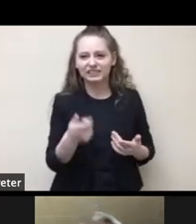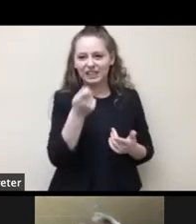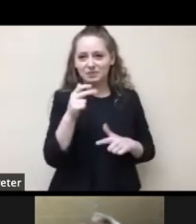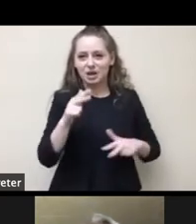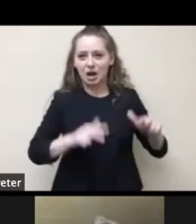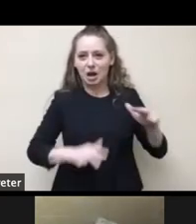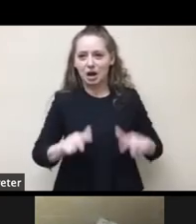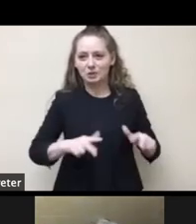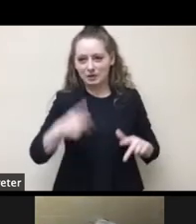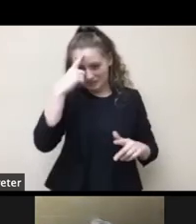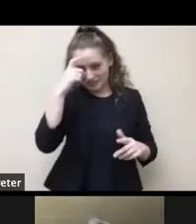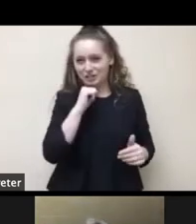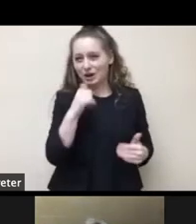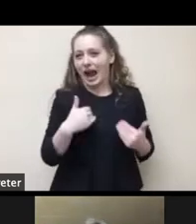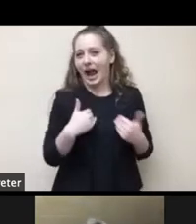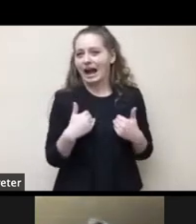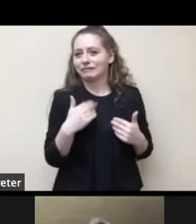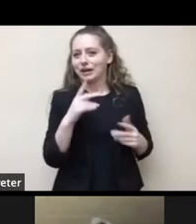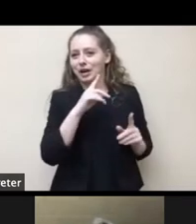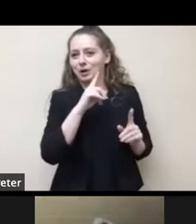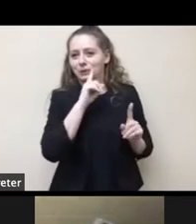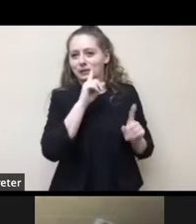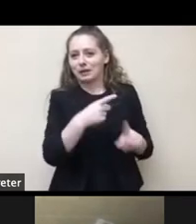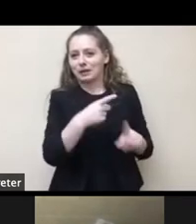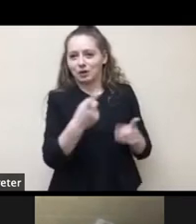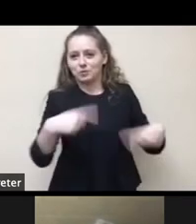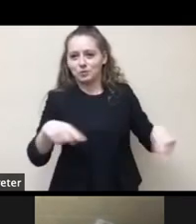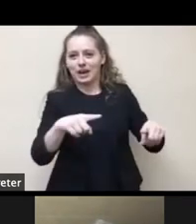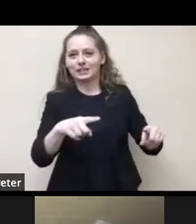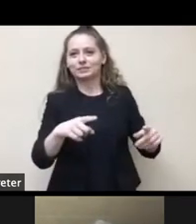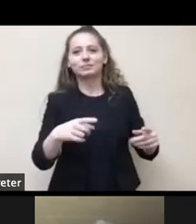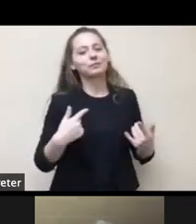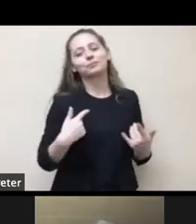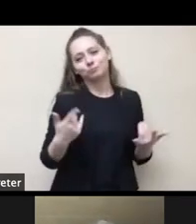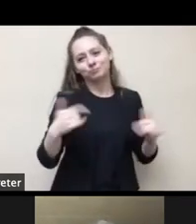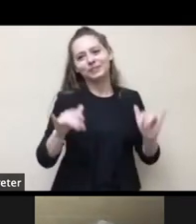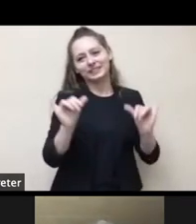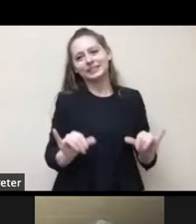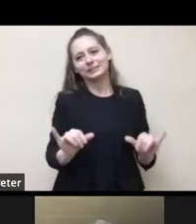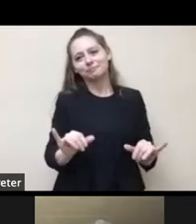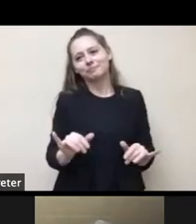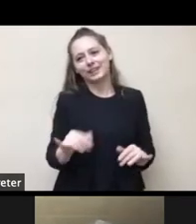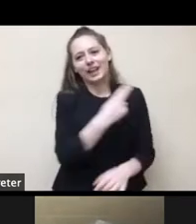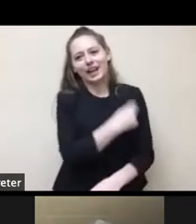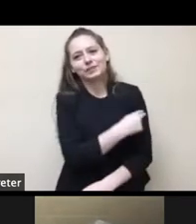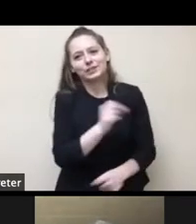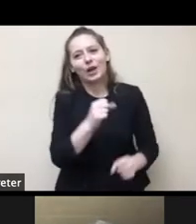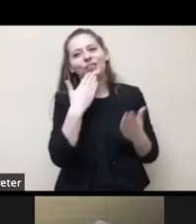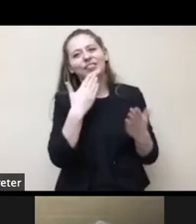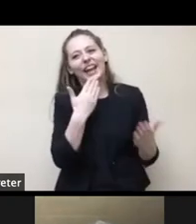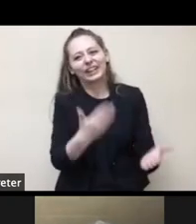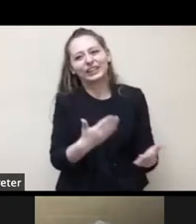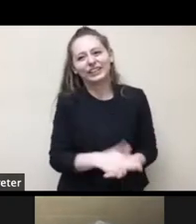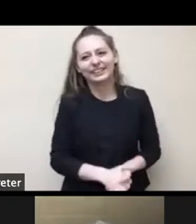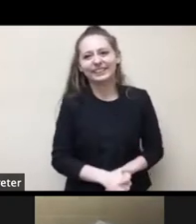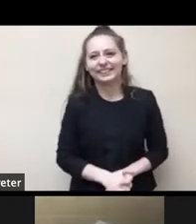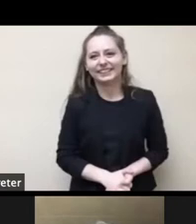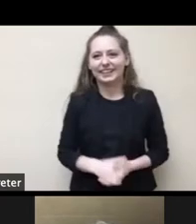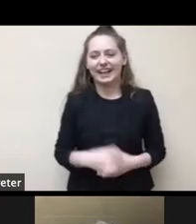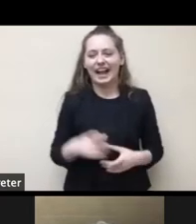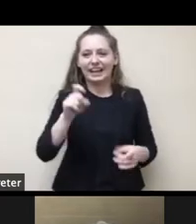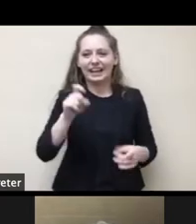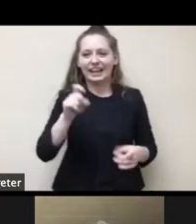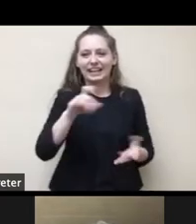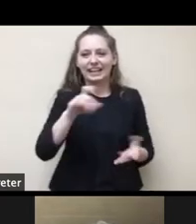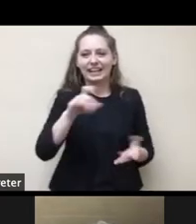have a response from you guys, but we are status quo at the hospital. So thank you. Okay. I need to learn sign